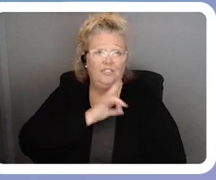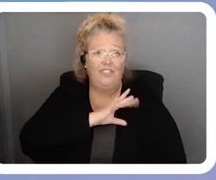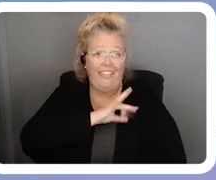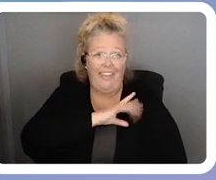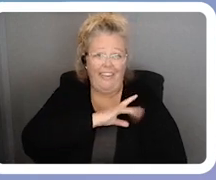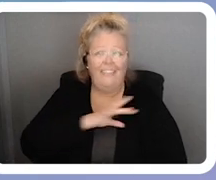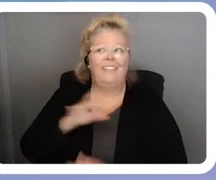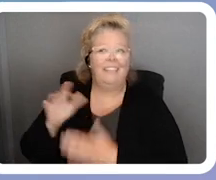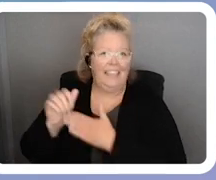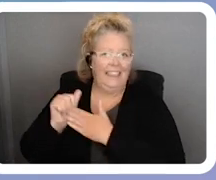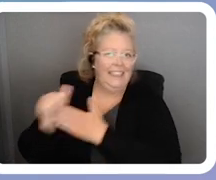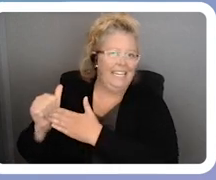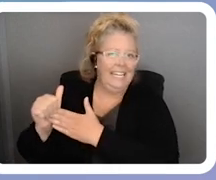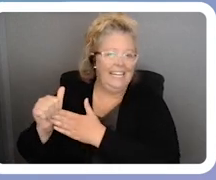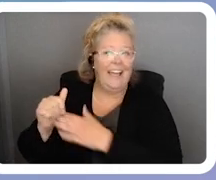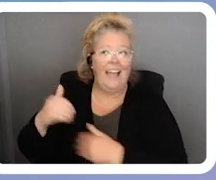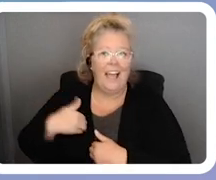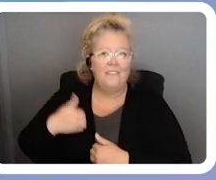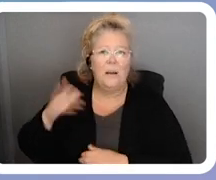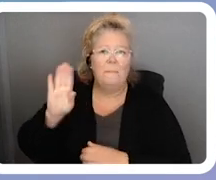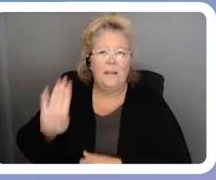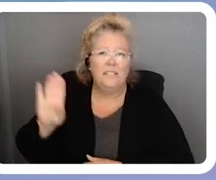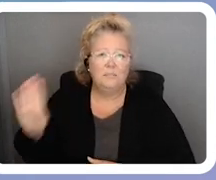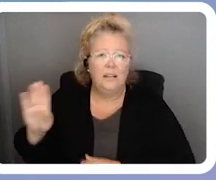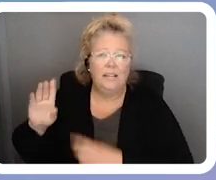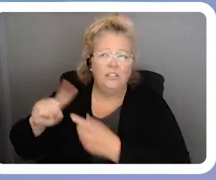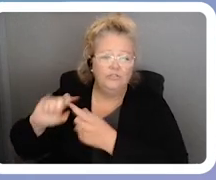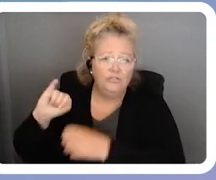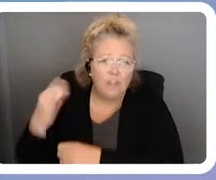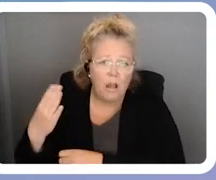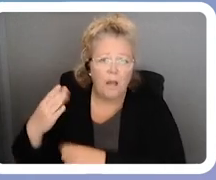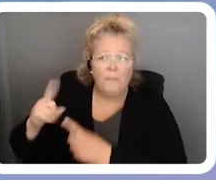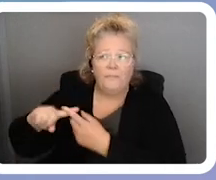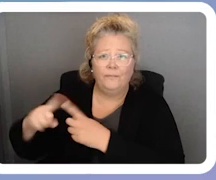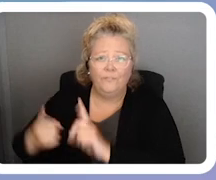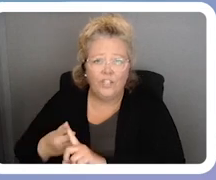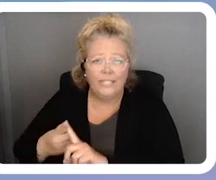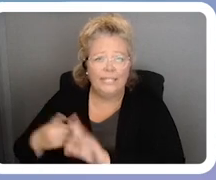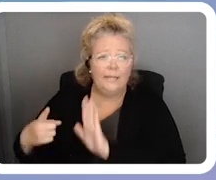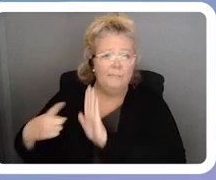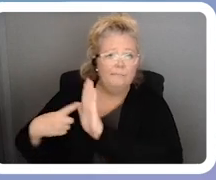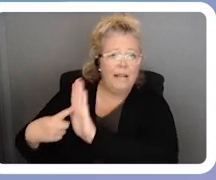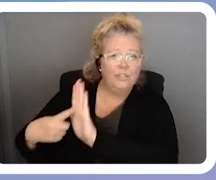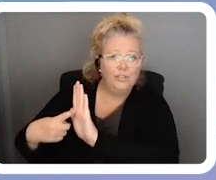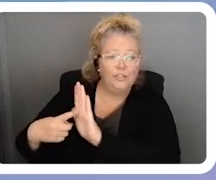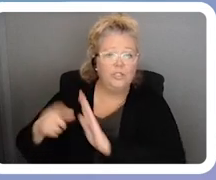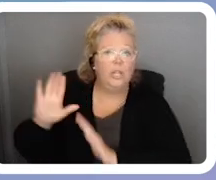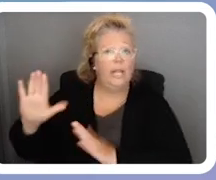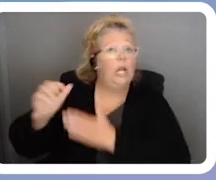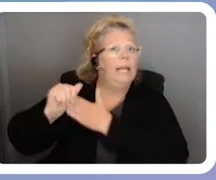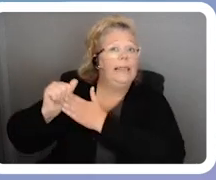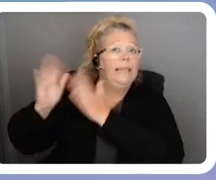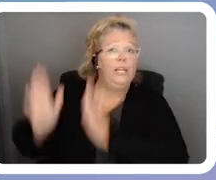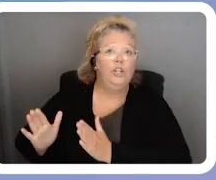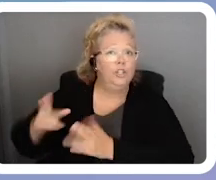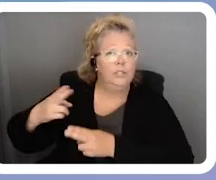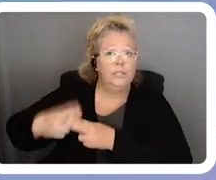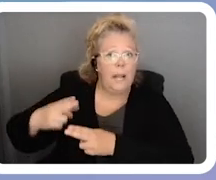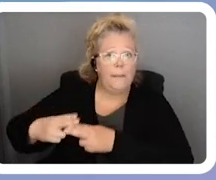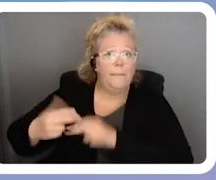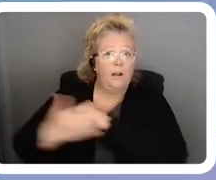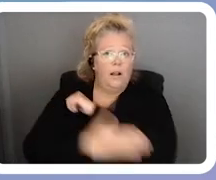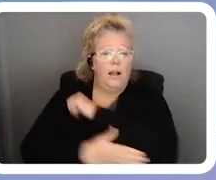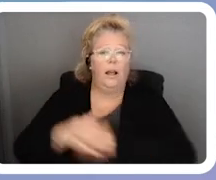leads the way with their friendship program, ambassadors, and Best Buddies jobs, all under the expert leadership of